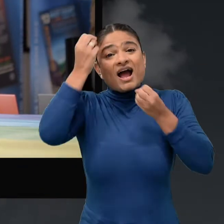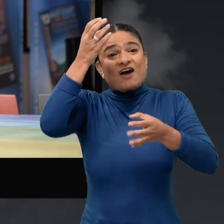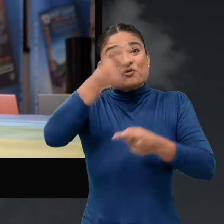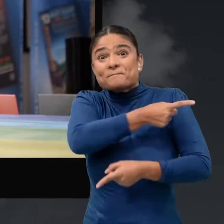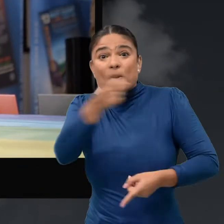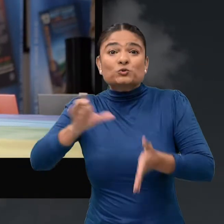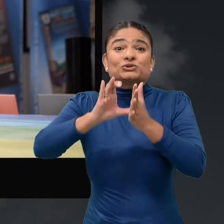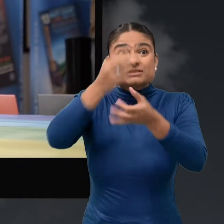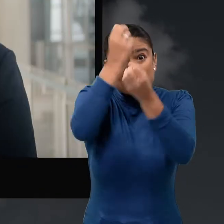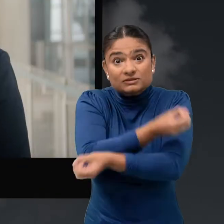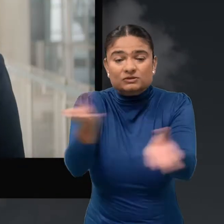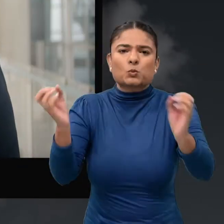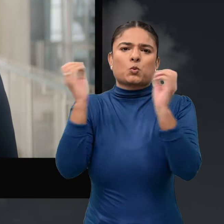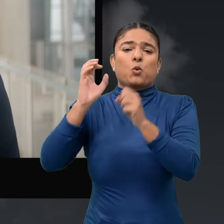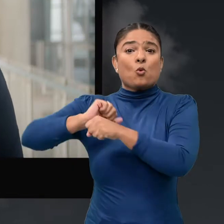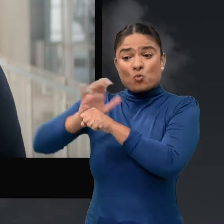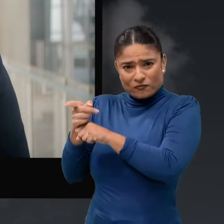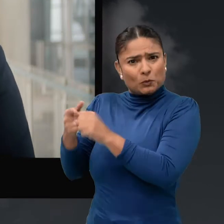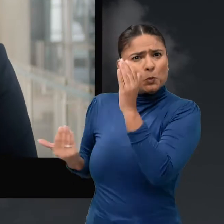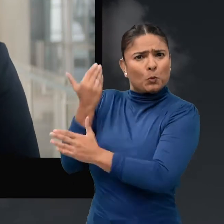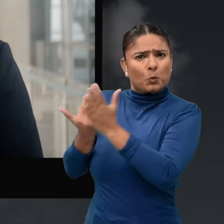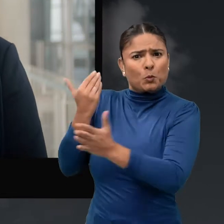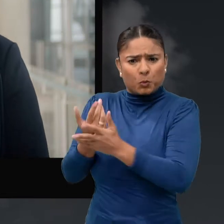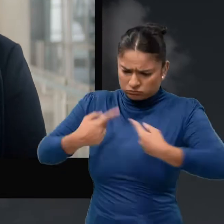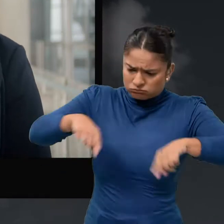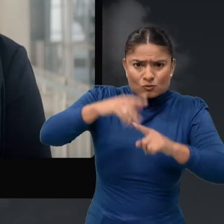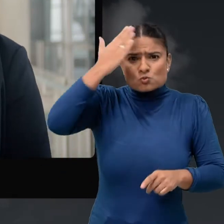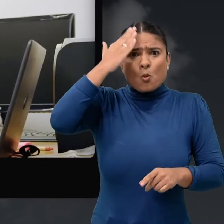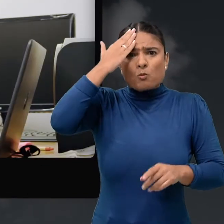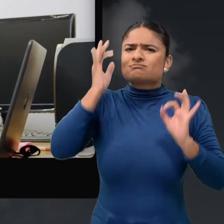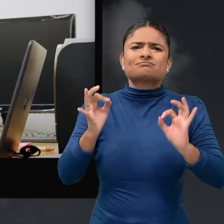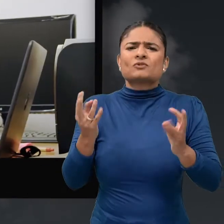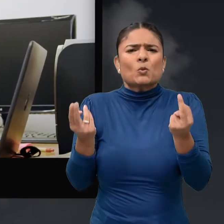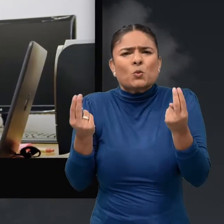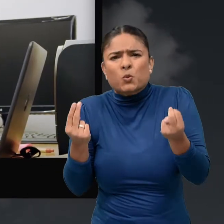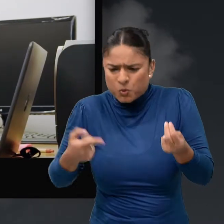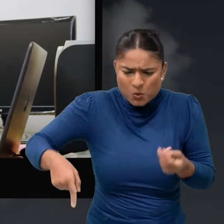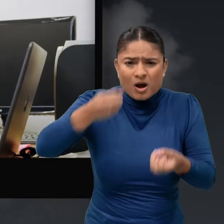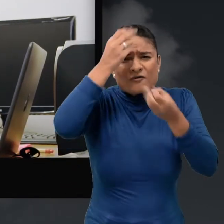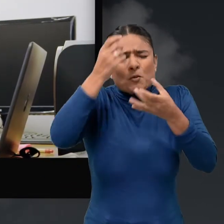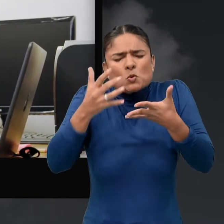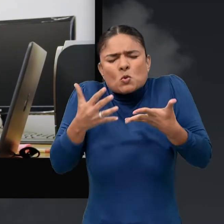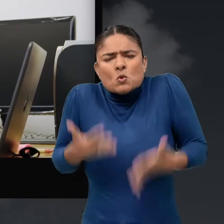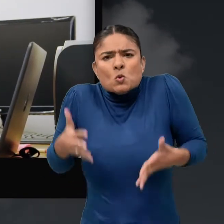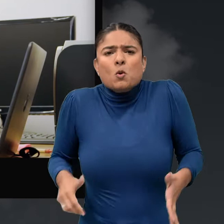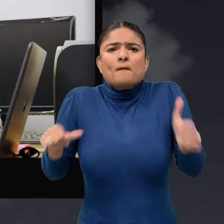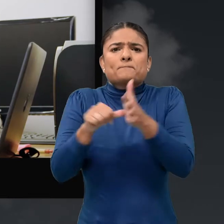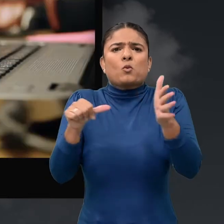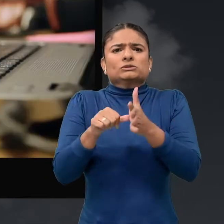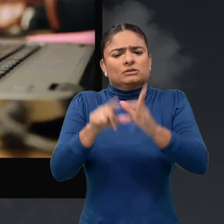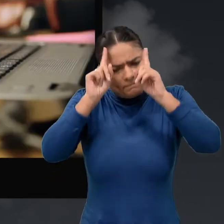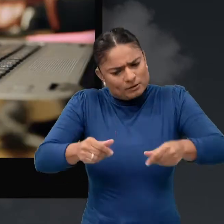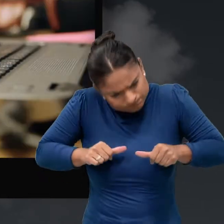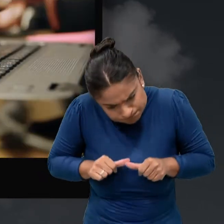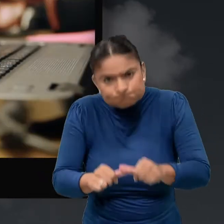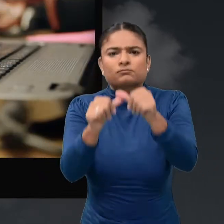lack of information. The COVID-19 pandemic was new to all of us in the world, and so information was very